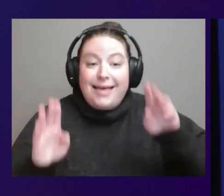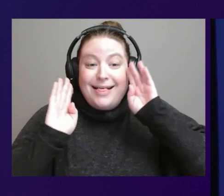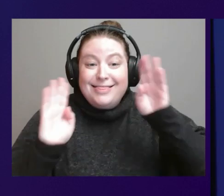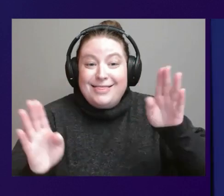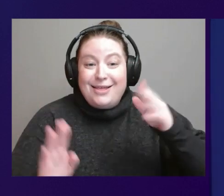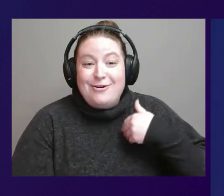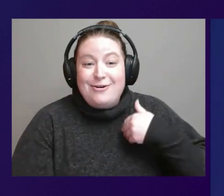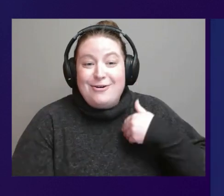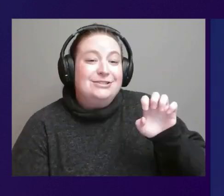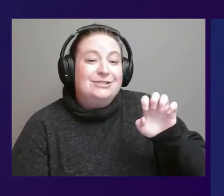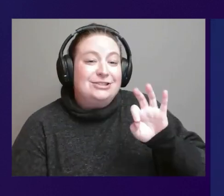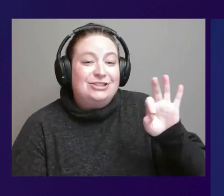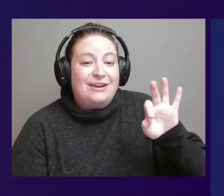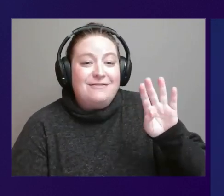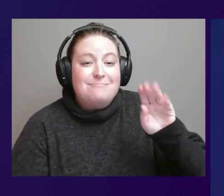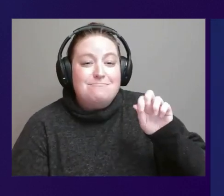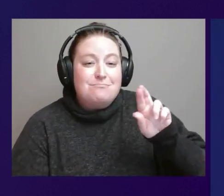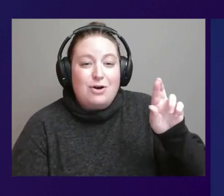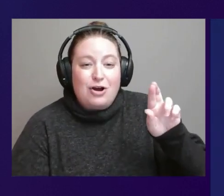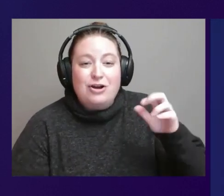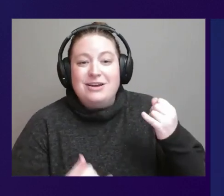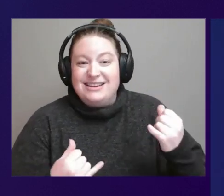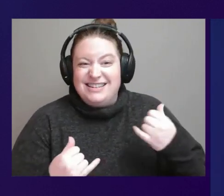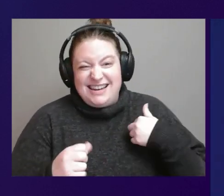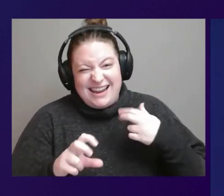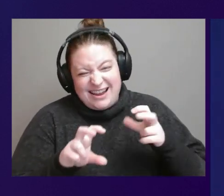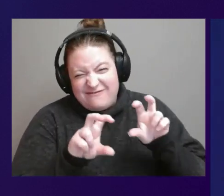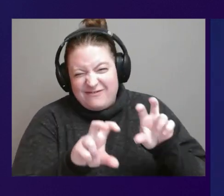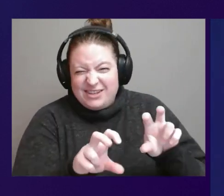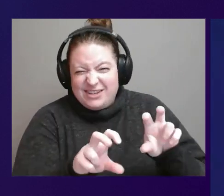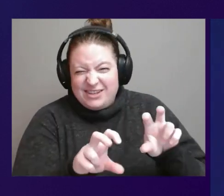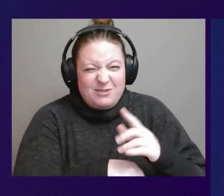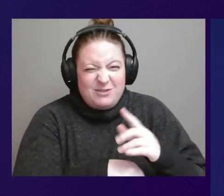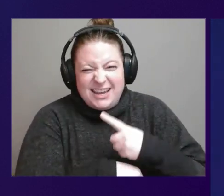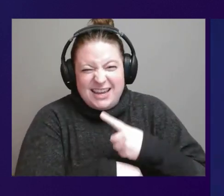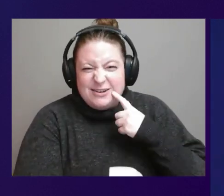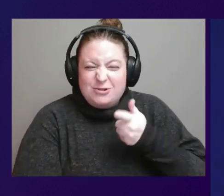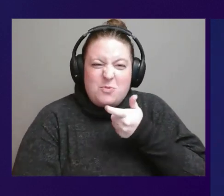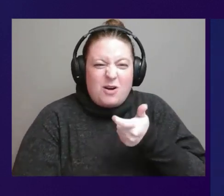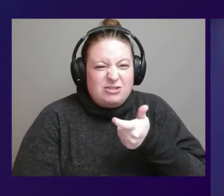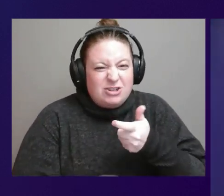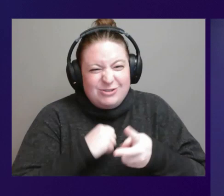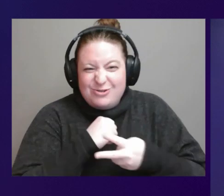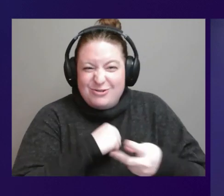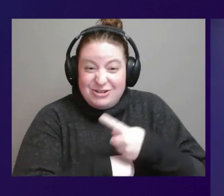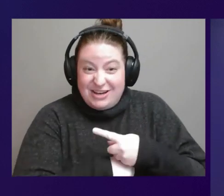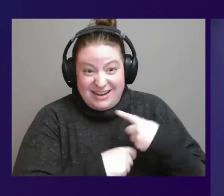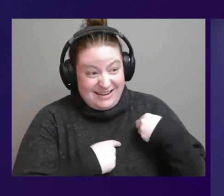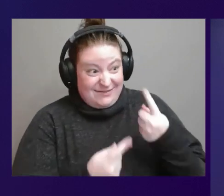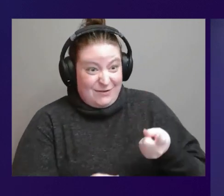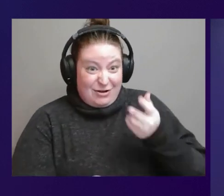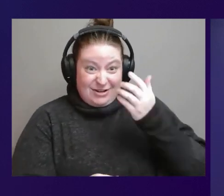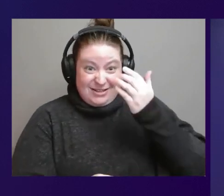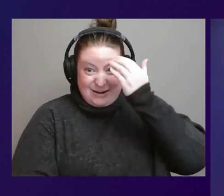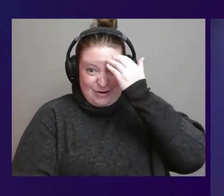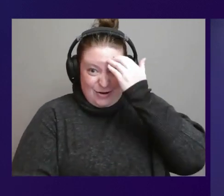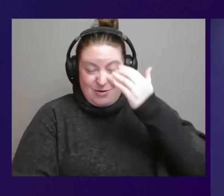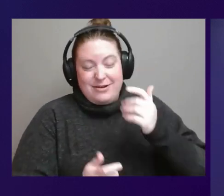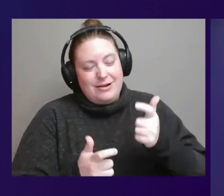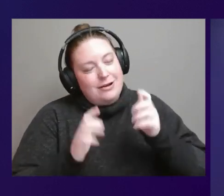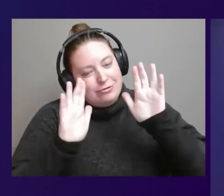I'm Jeff Barr. So today I invested my entire day in watching Storage Day, and as far as I can tell, I earned a great return on my